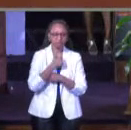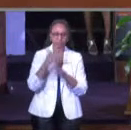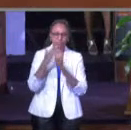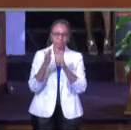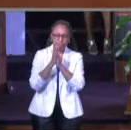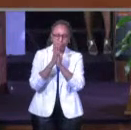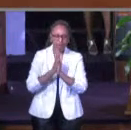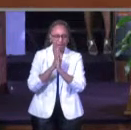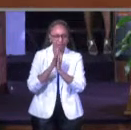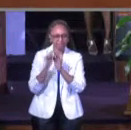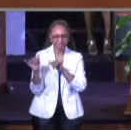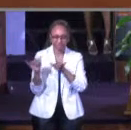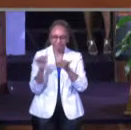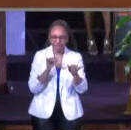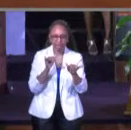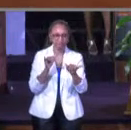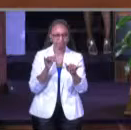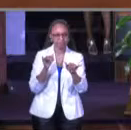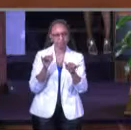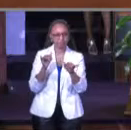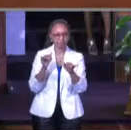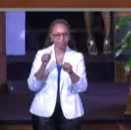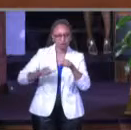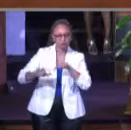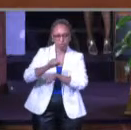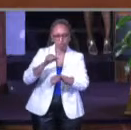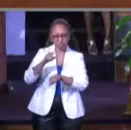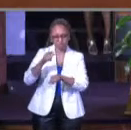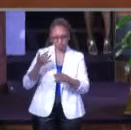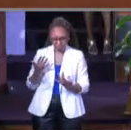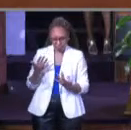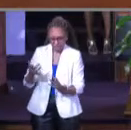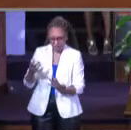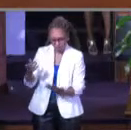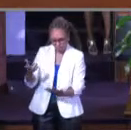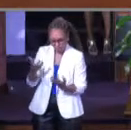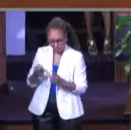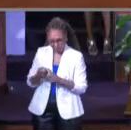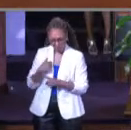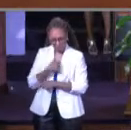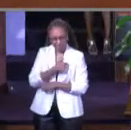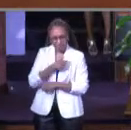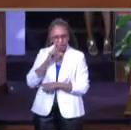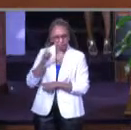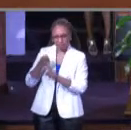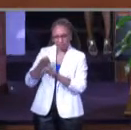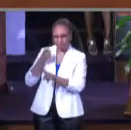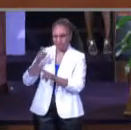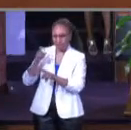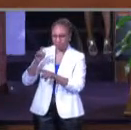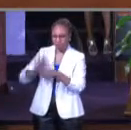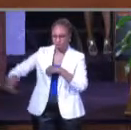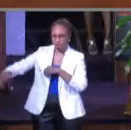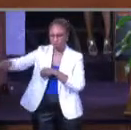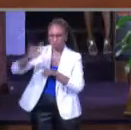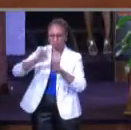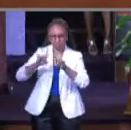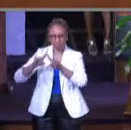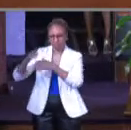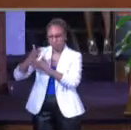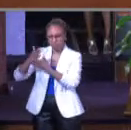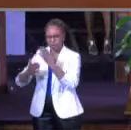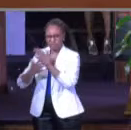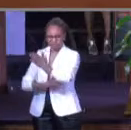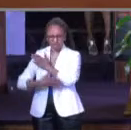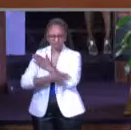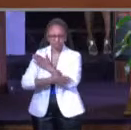Pray that the same anointing that you fire upon us will be fired from Africa, Asia, Australia, Antarctica,